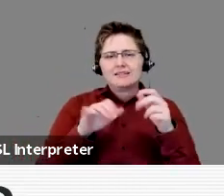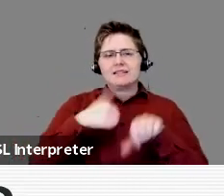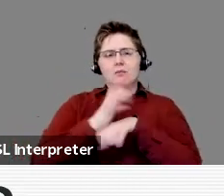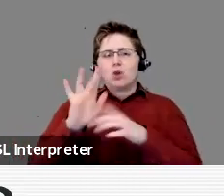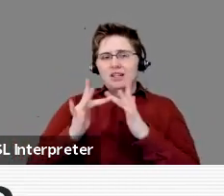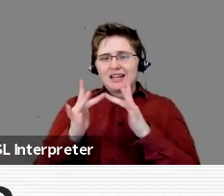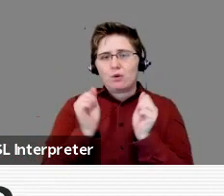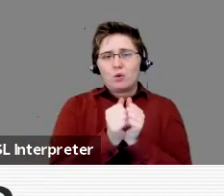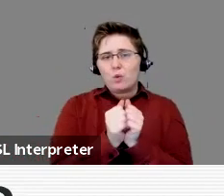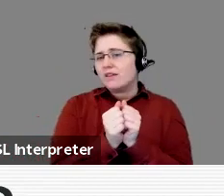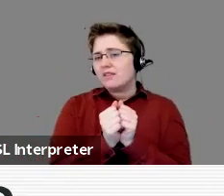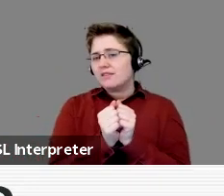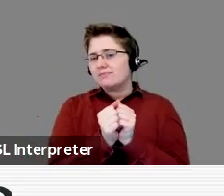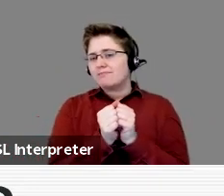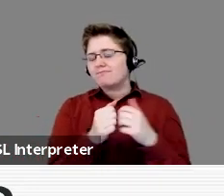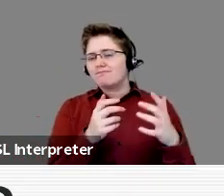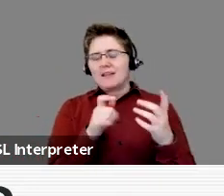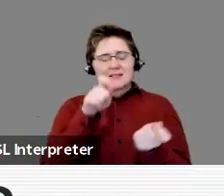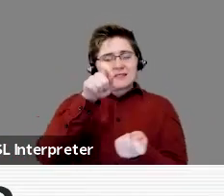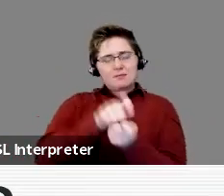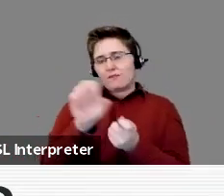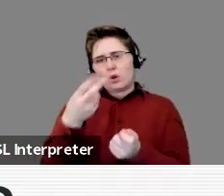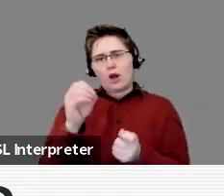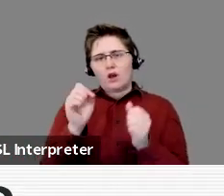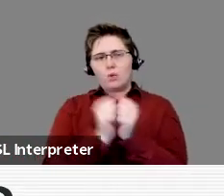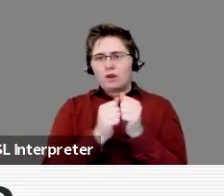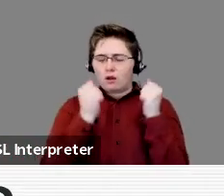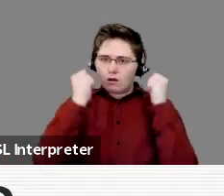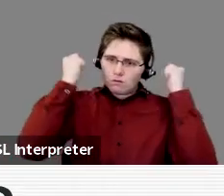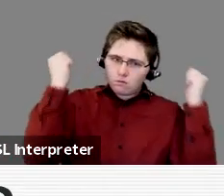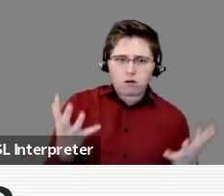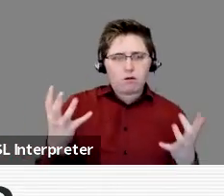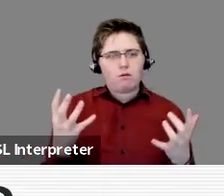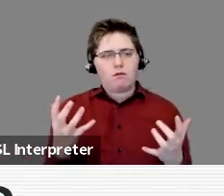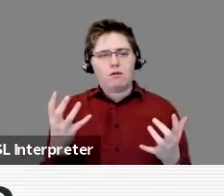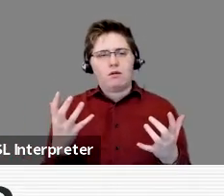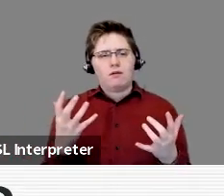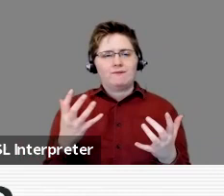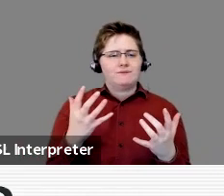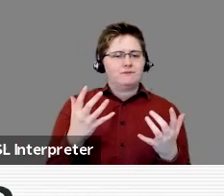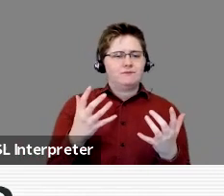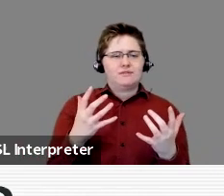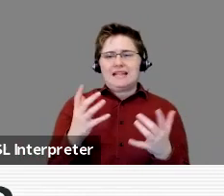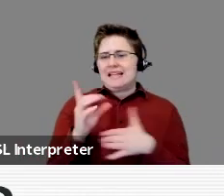with the, specifically in Ohio, with a tremendous amount of disability-centric